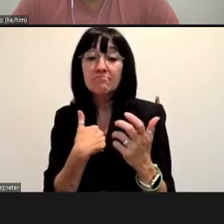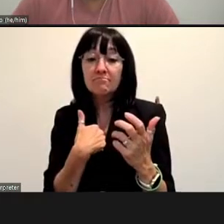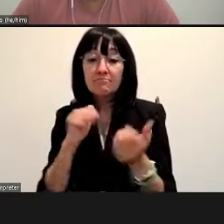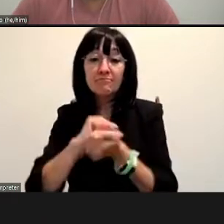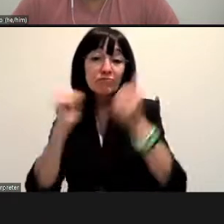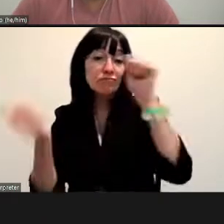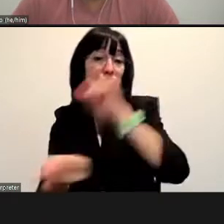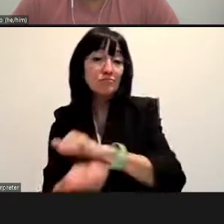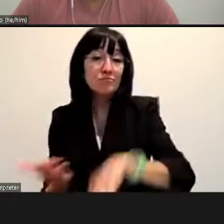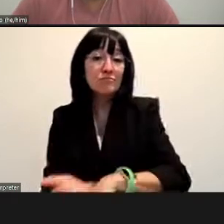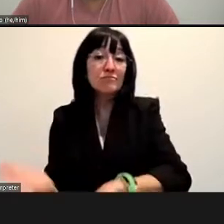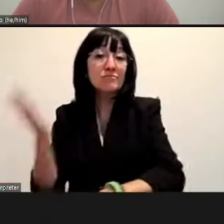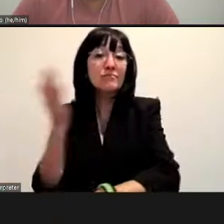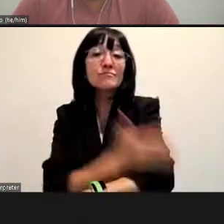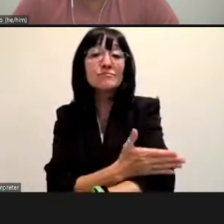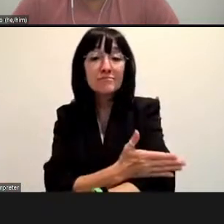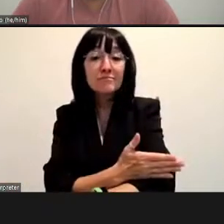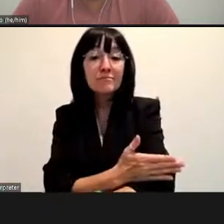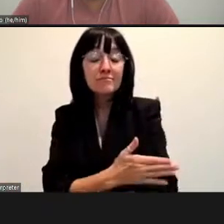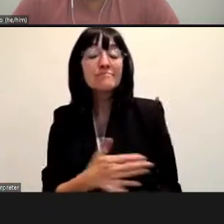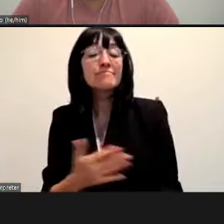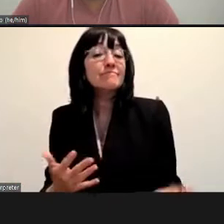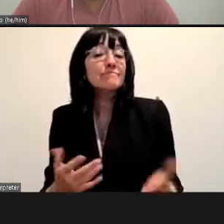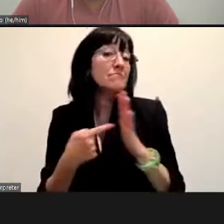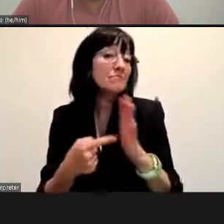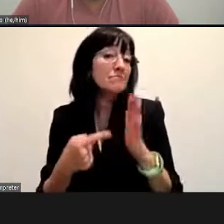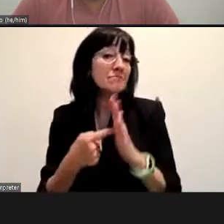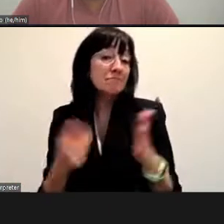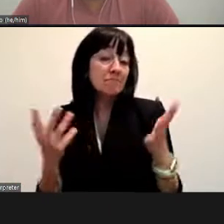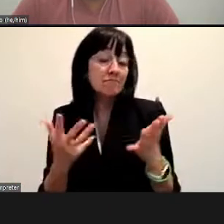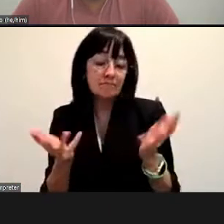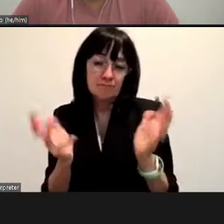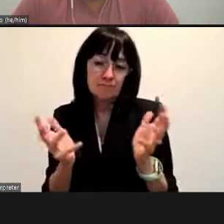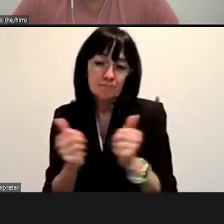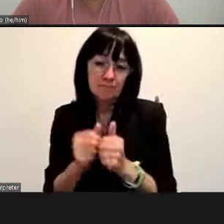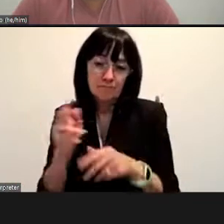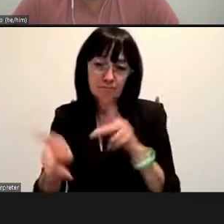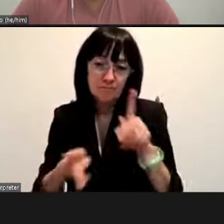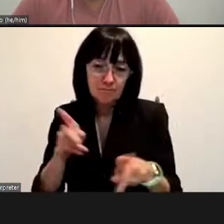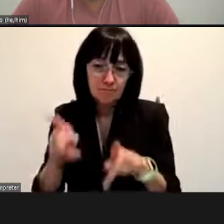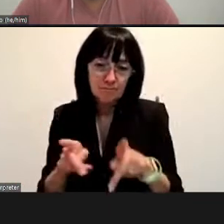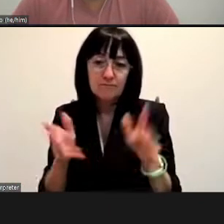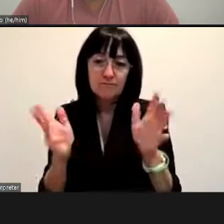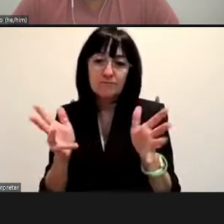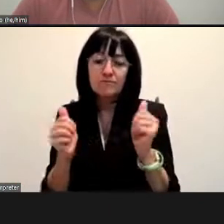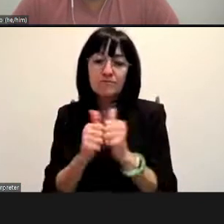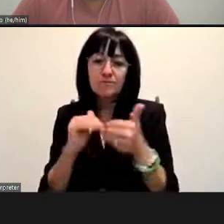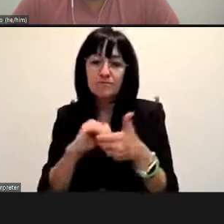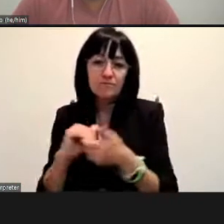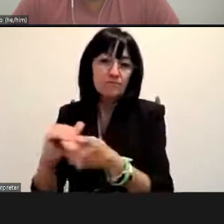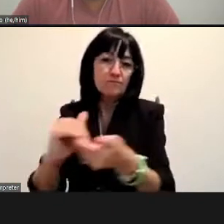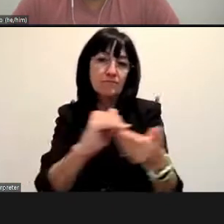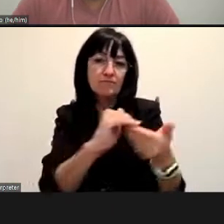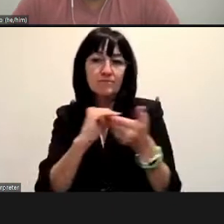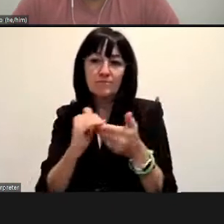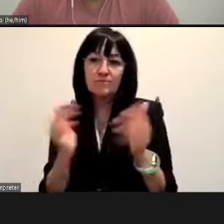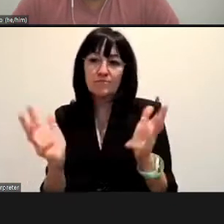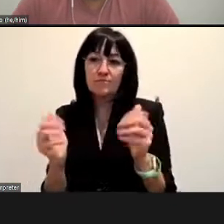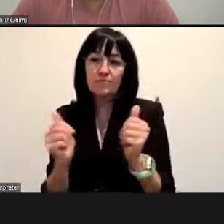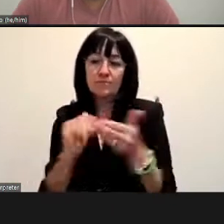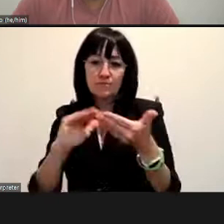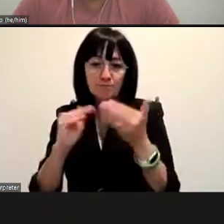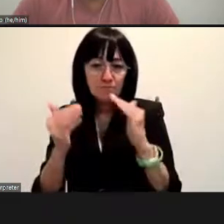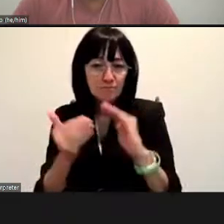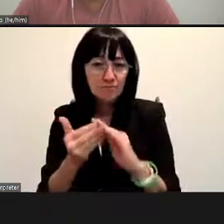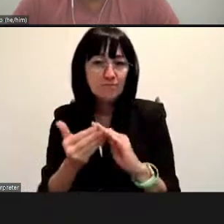you know, one thing is just talk with people, you know, talk with your collaborators, talk with your community about how much you're getting